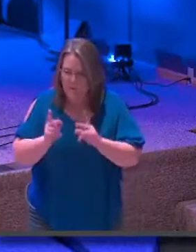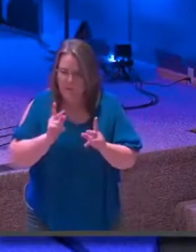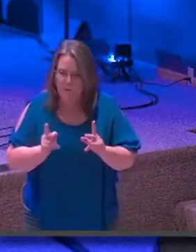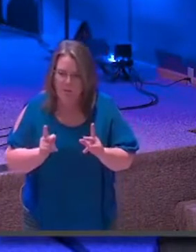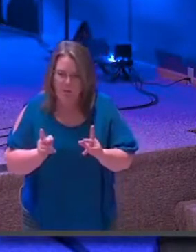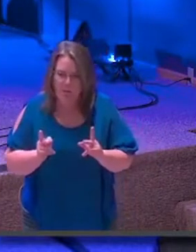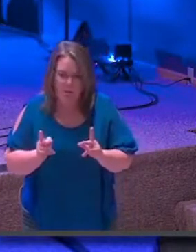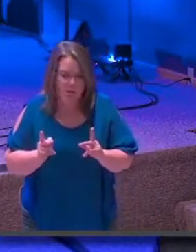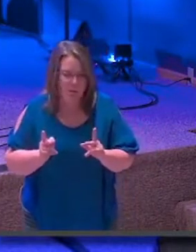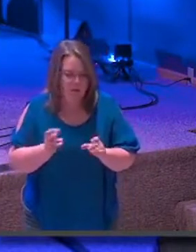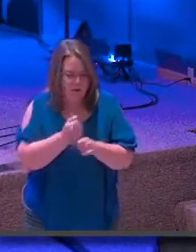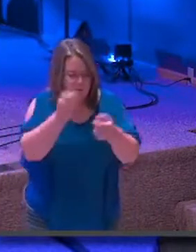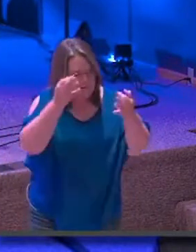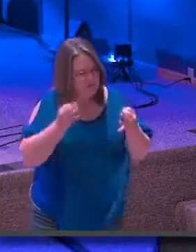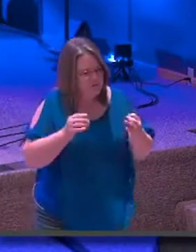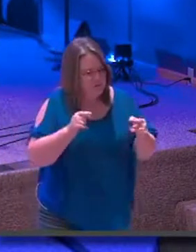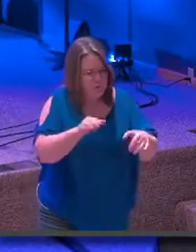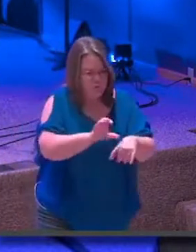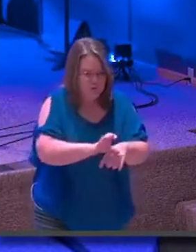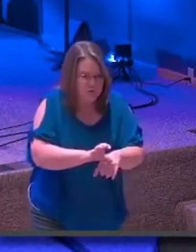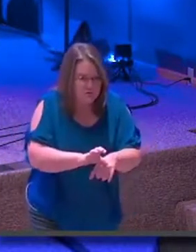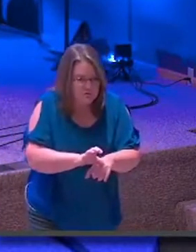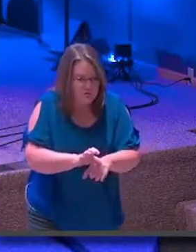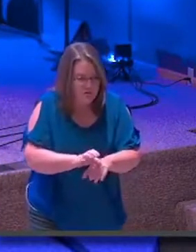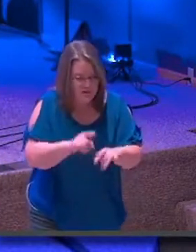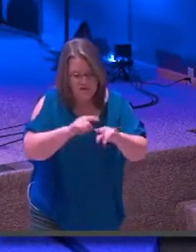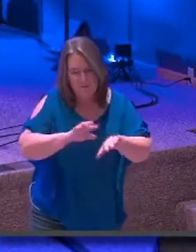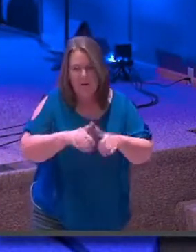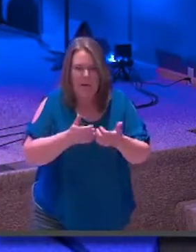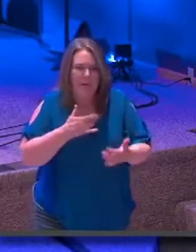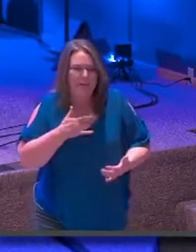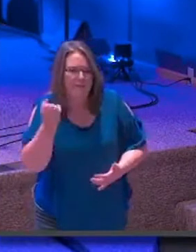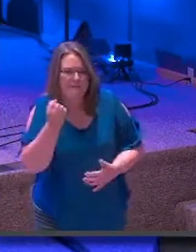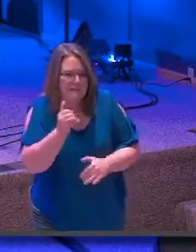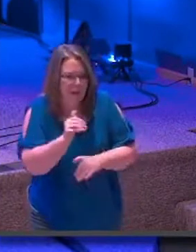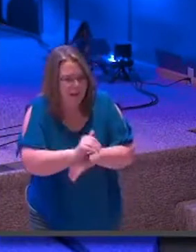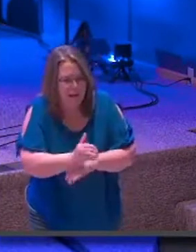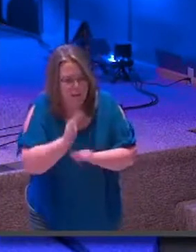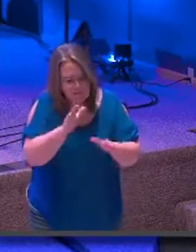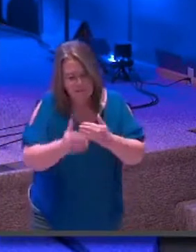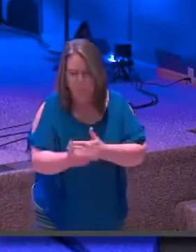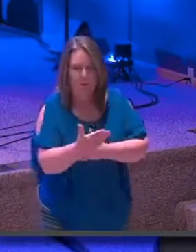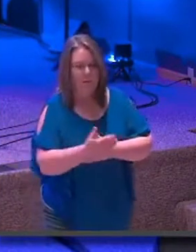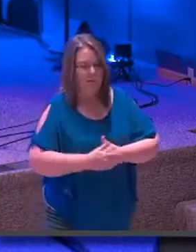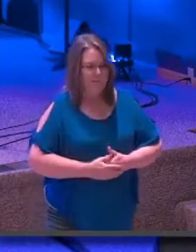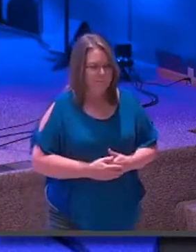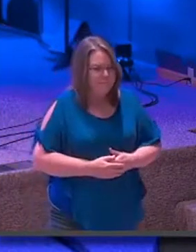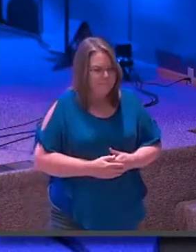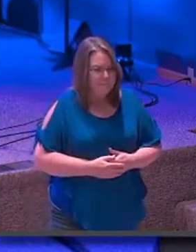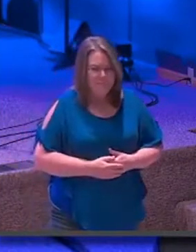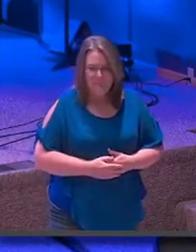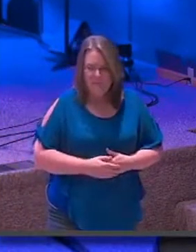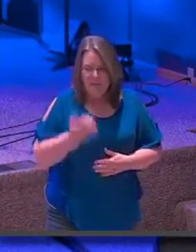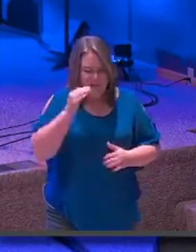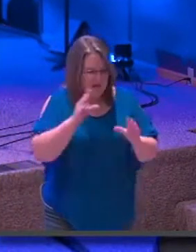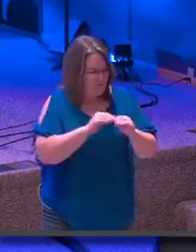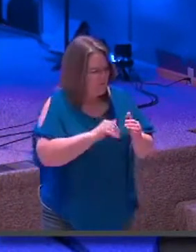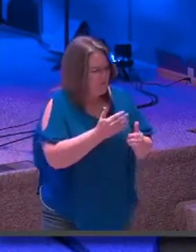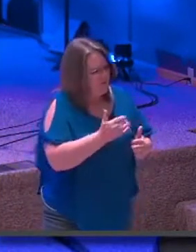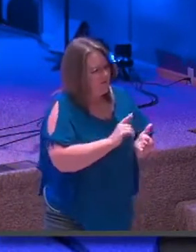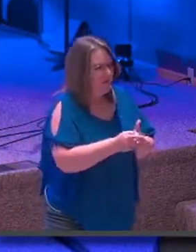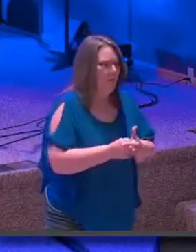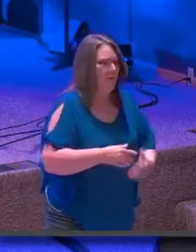make the decision to go to church based on how they feel Saturday night or Sunday morning. And if it's more than 15 minutes, whew,